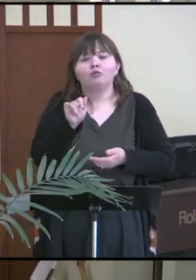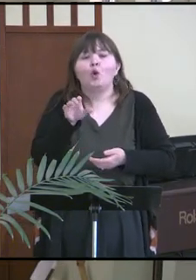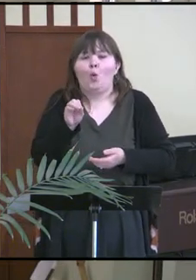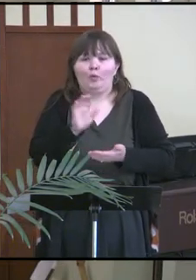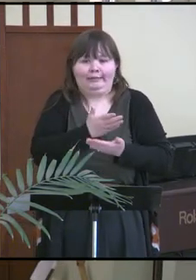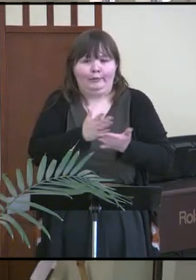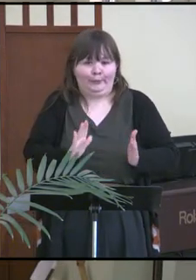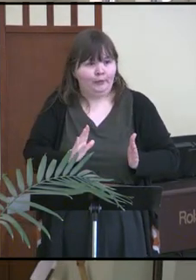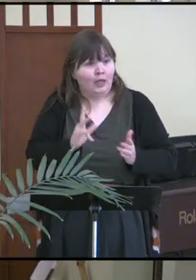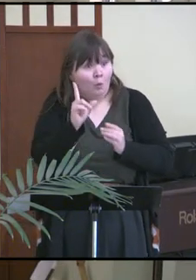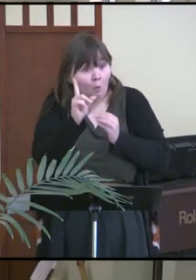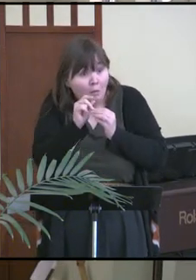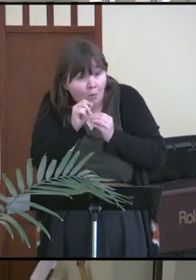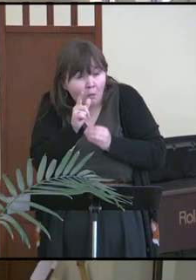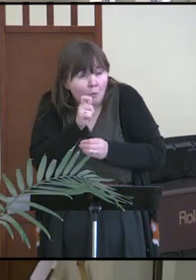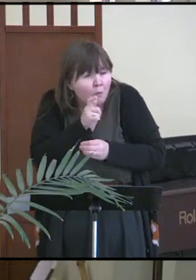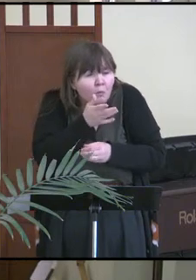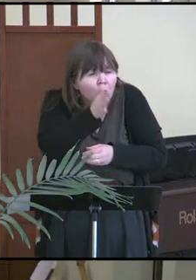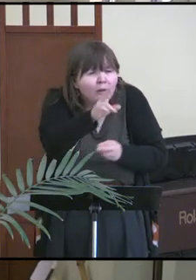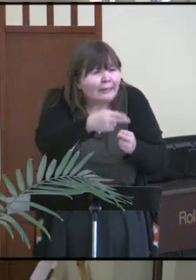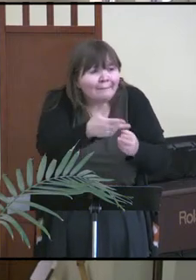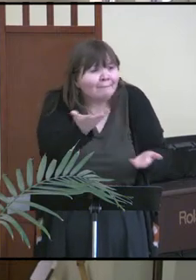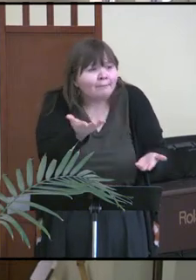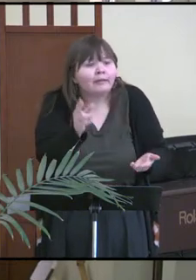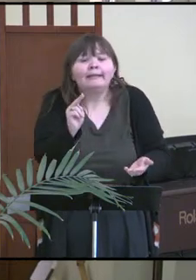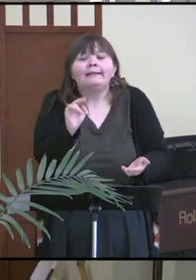And we have one more, and I didn't get your name.